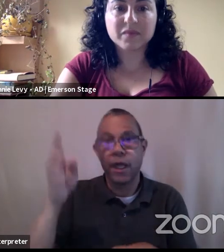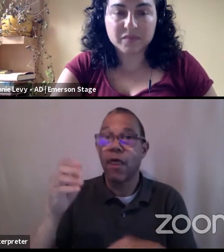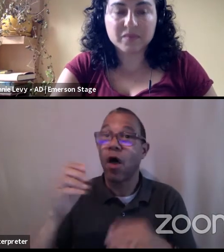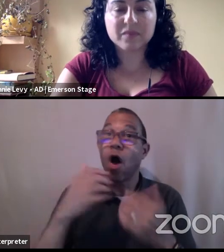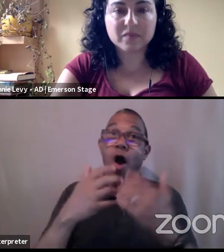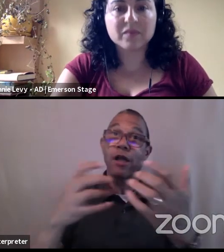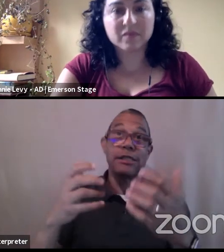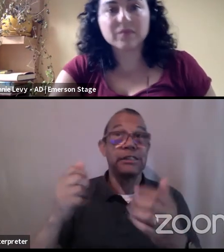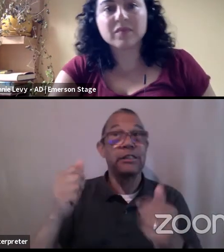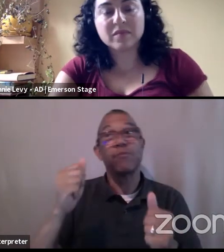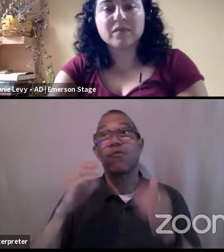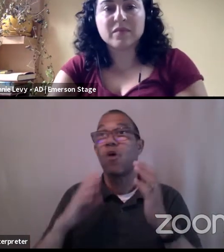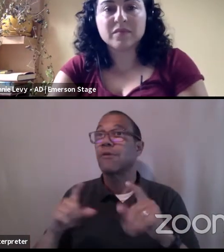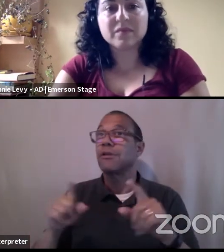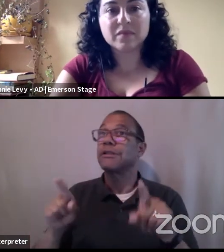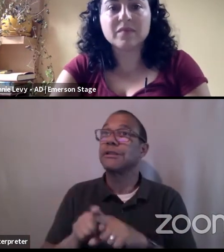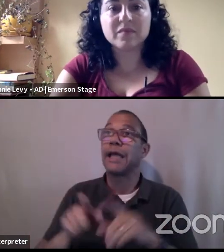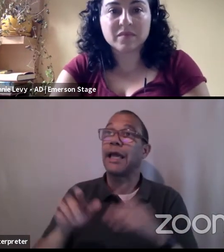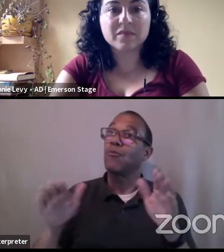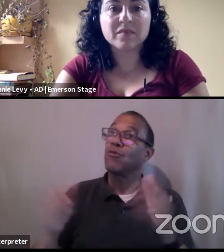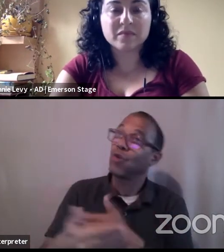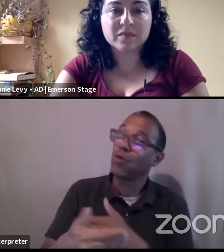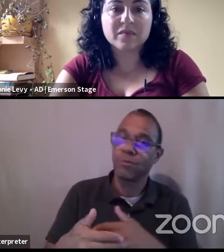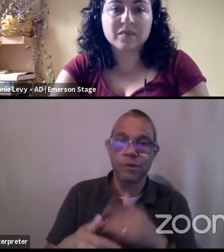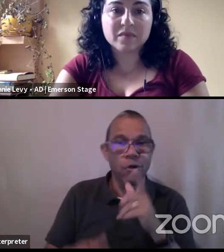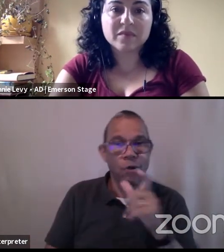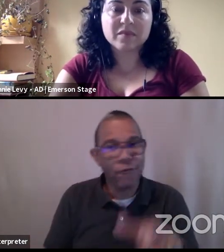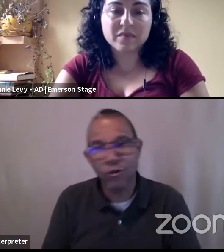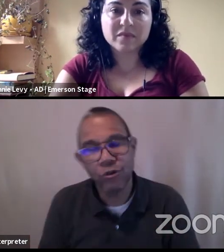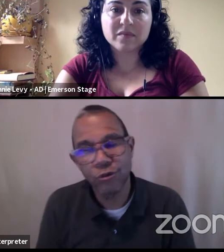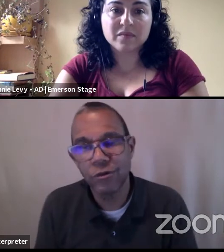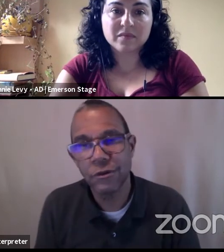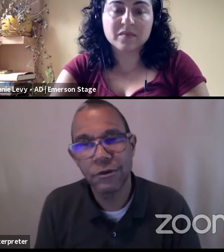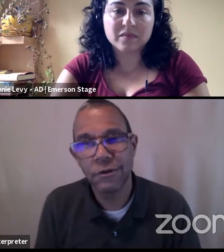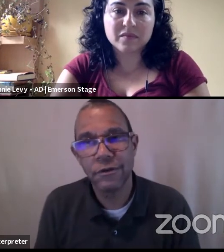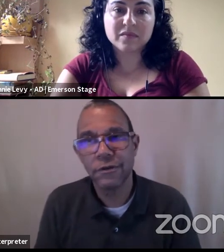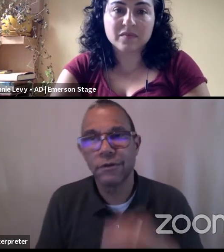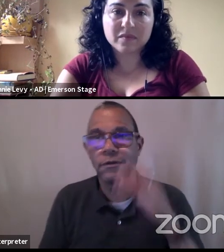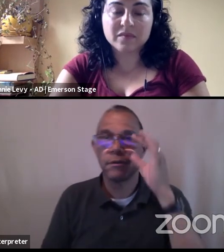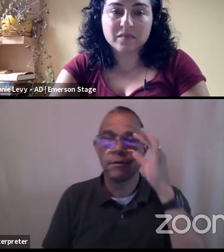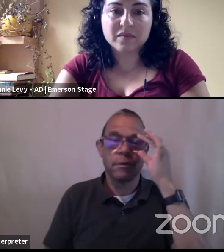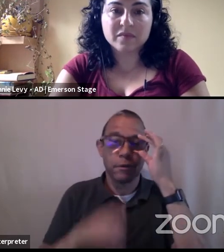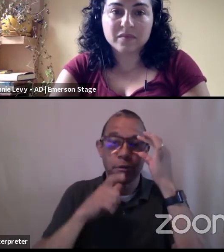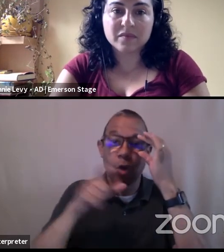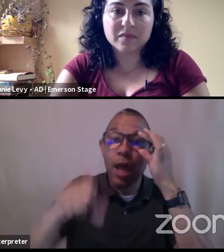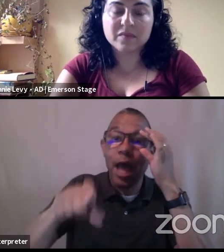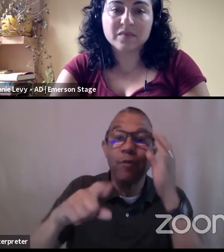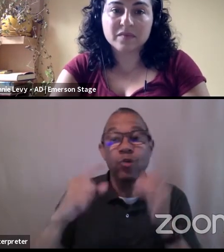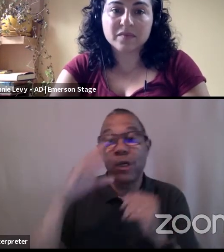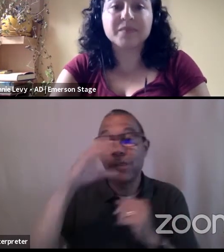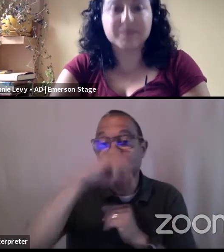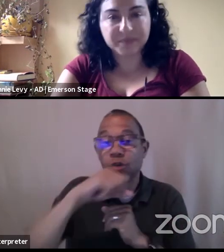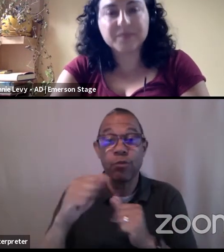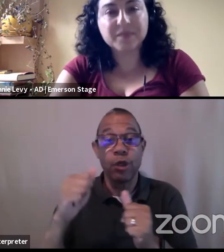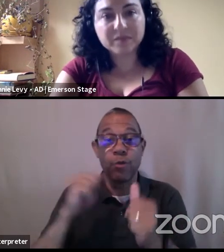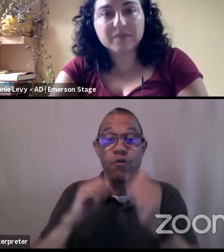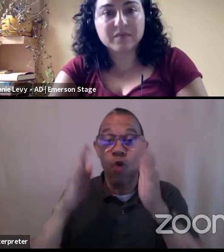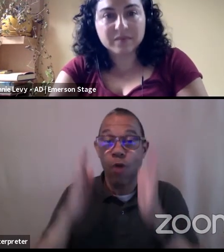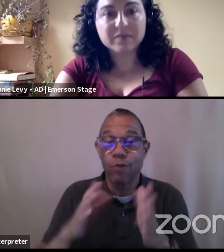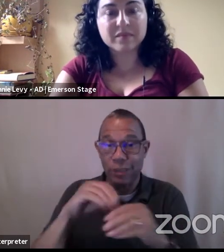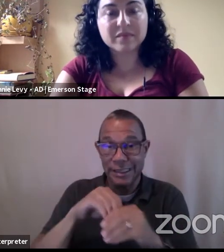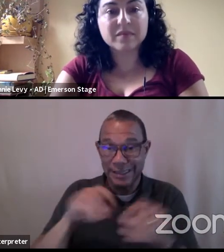And you don't have to be pretending that the performers are in the same room because they are not. There's no